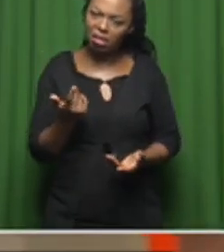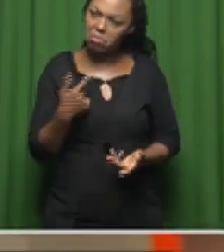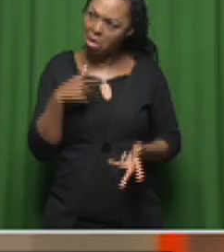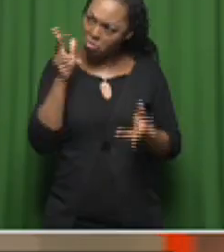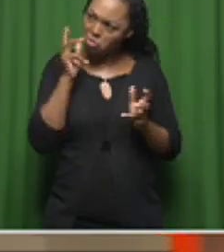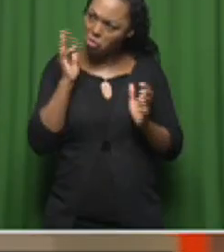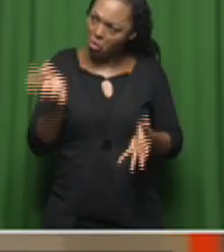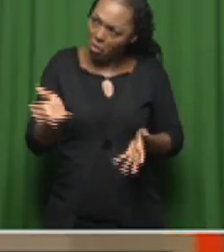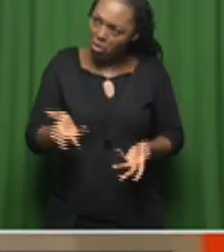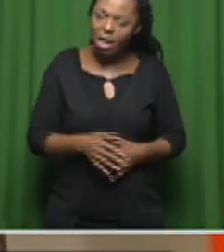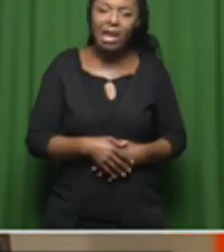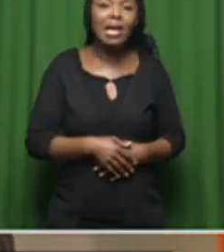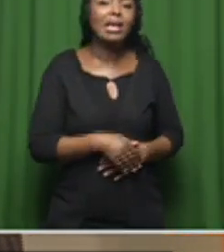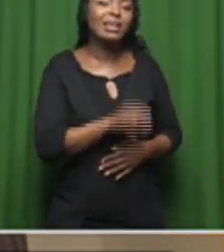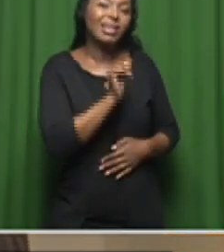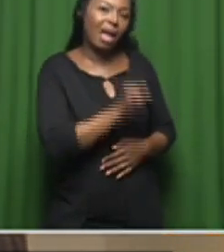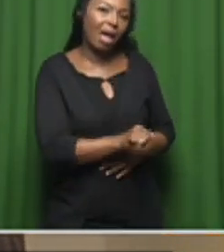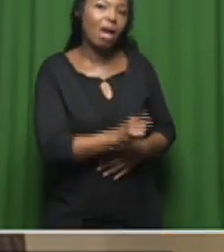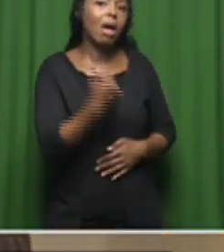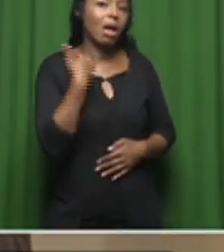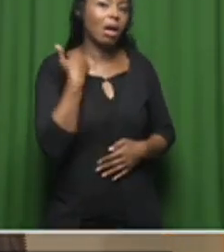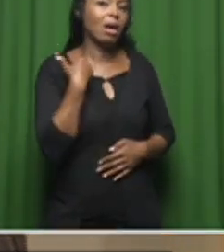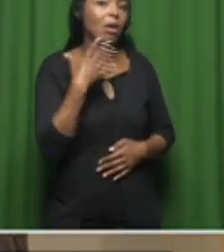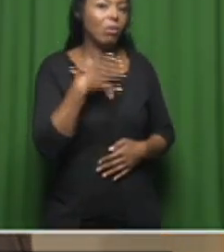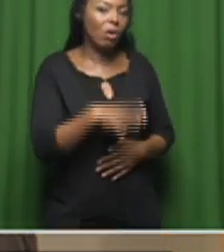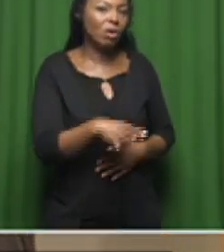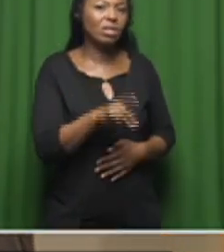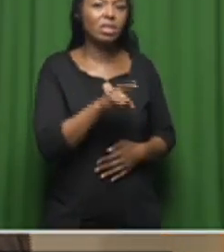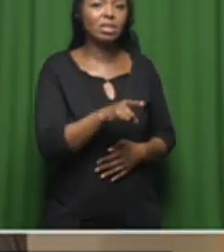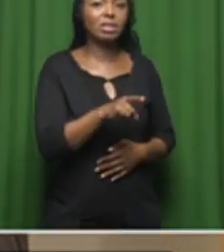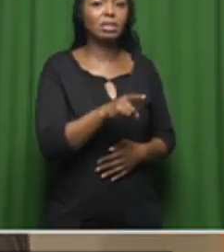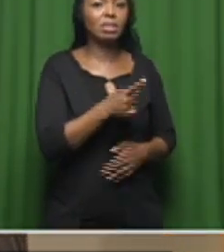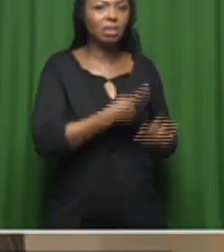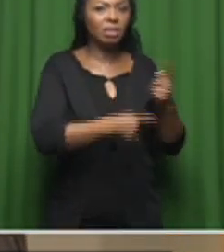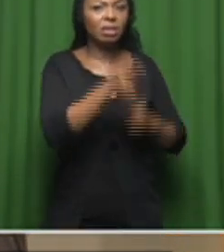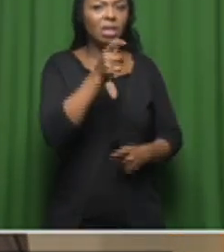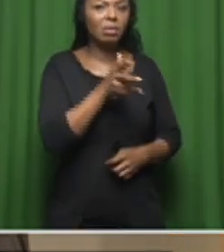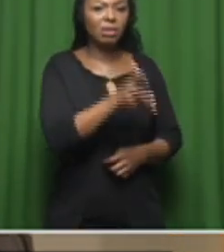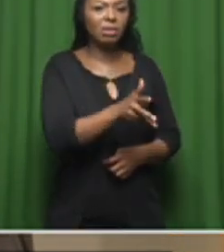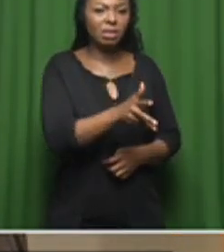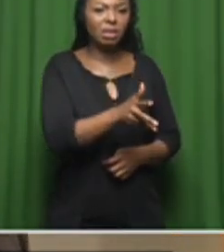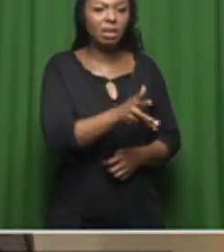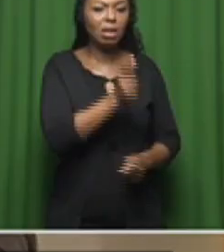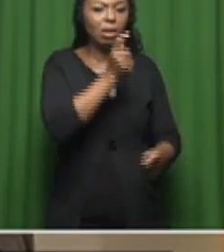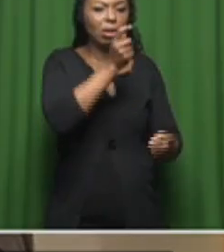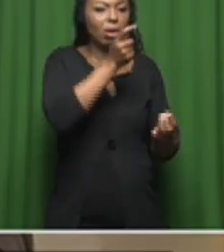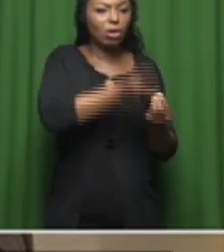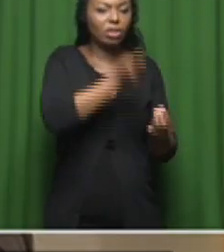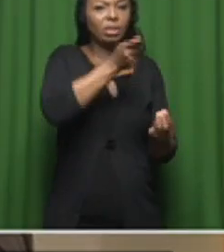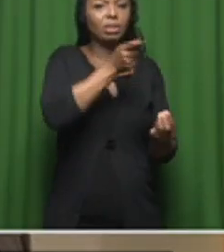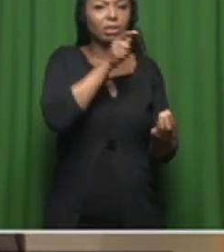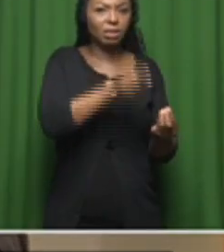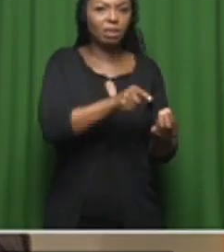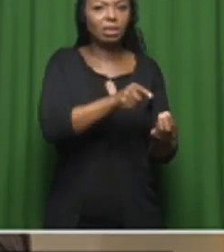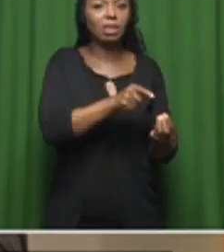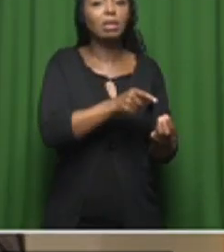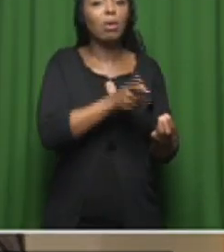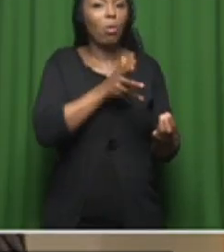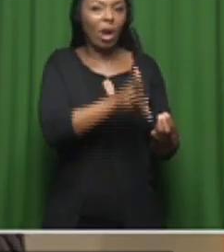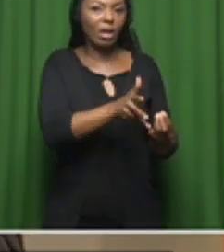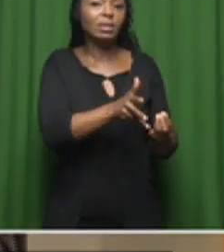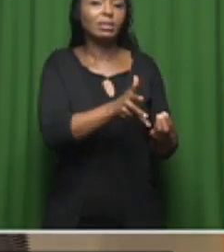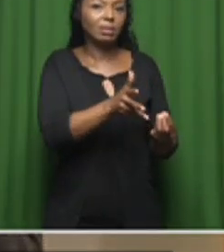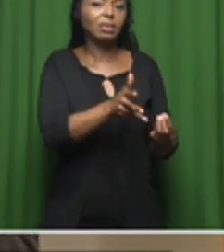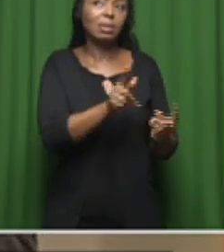it was on auction on Friday, the 20th, last week, but we haven't received any feedback from the company if